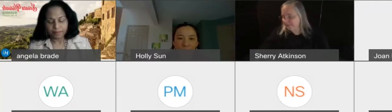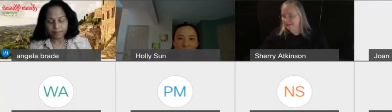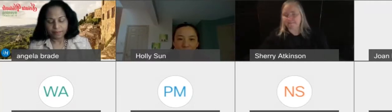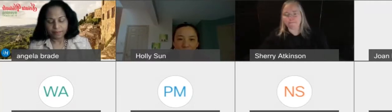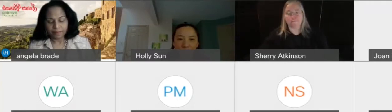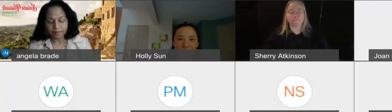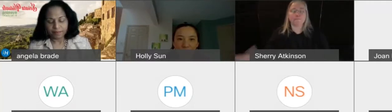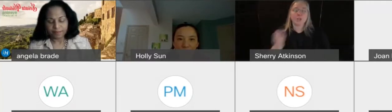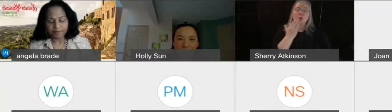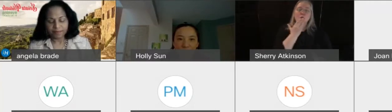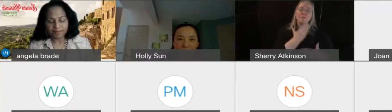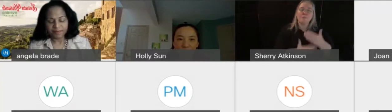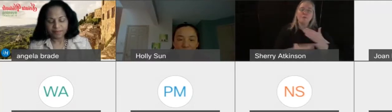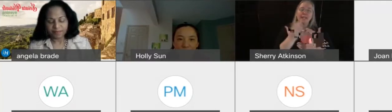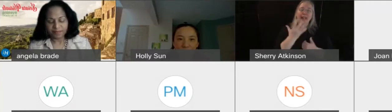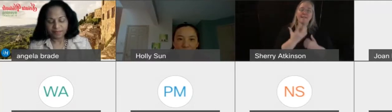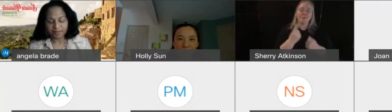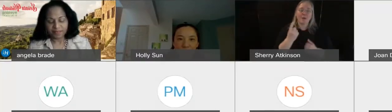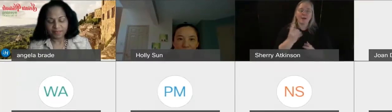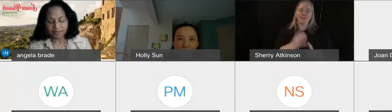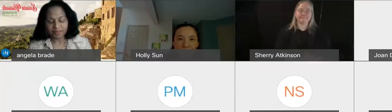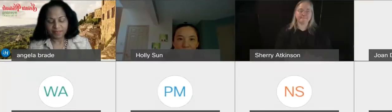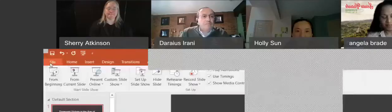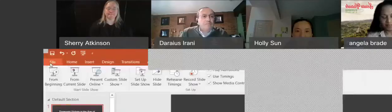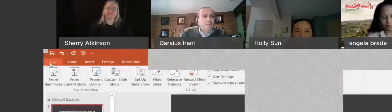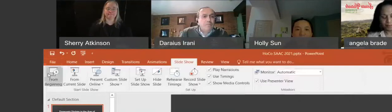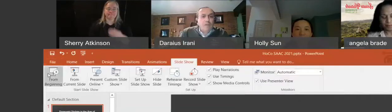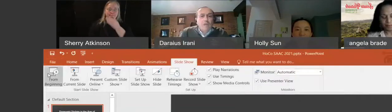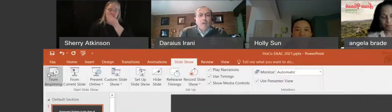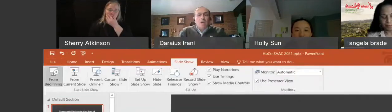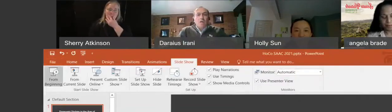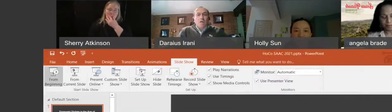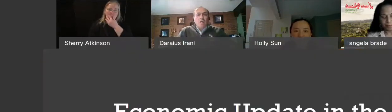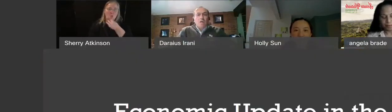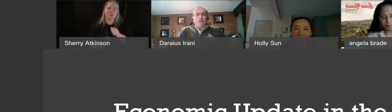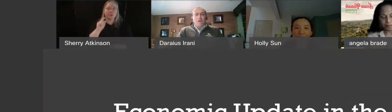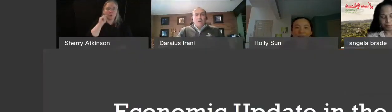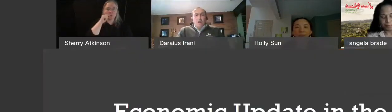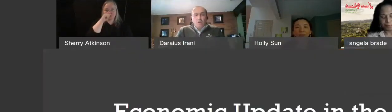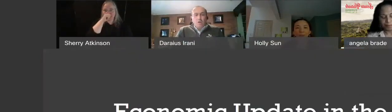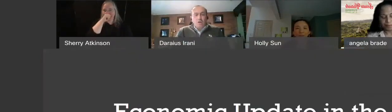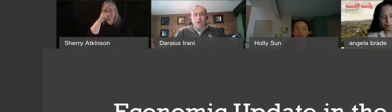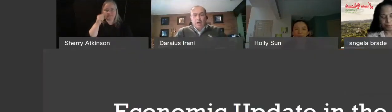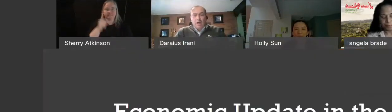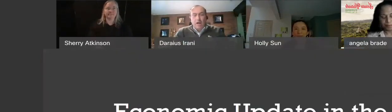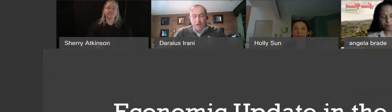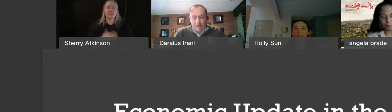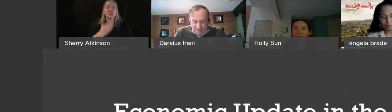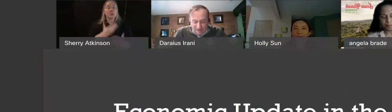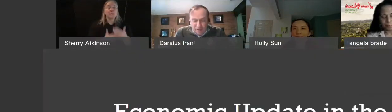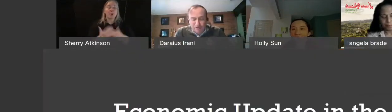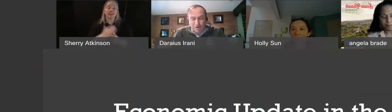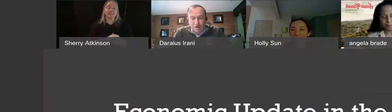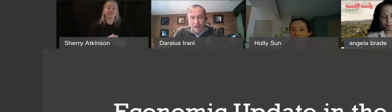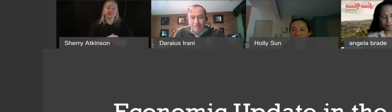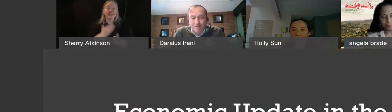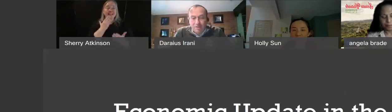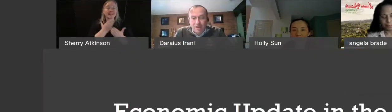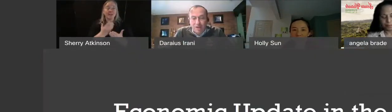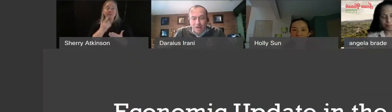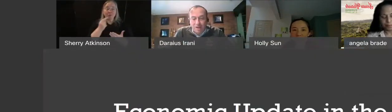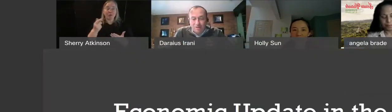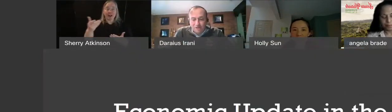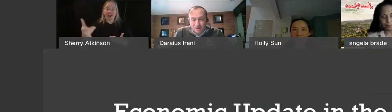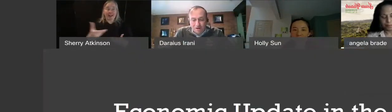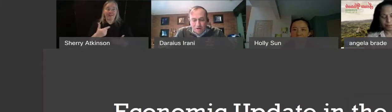There we go. Cool, thank you. Well, good morning. Thank you for having